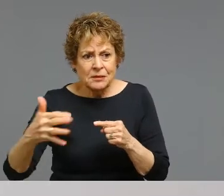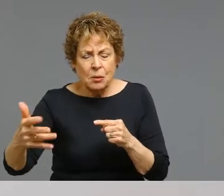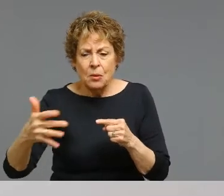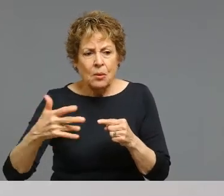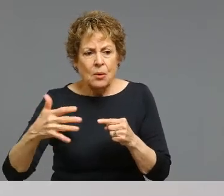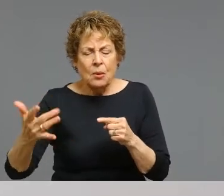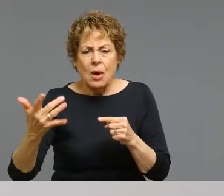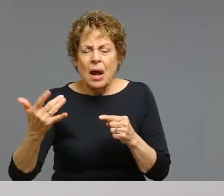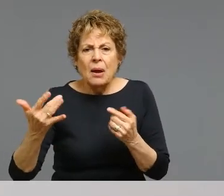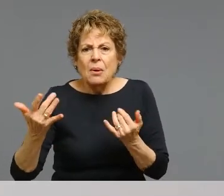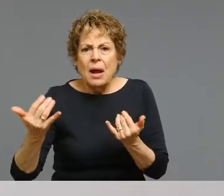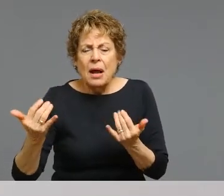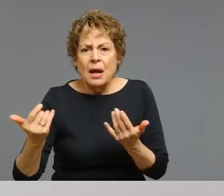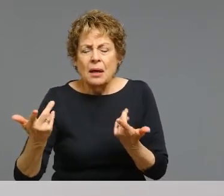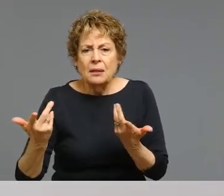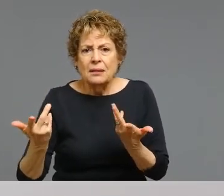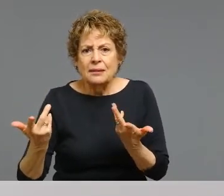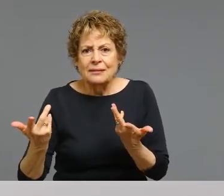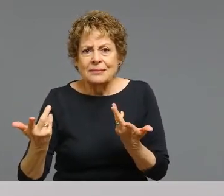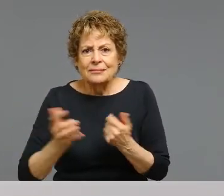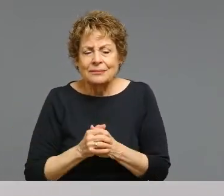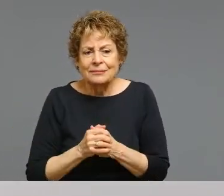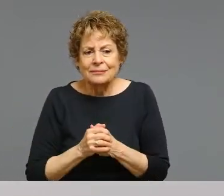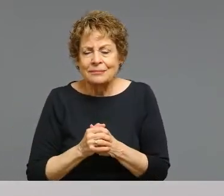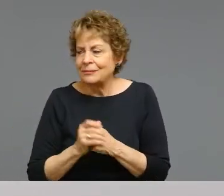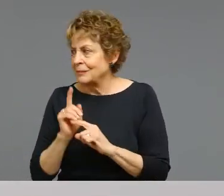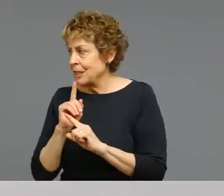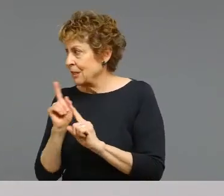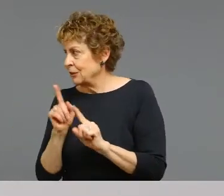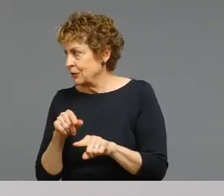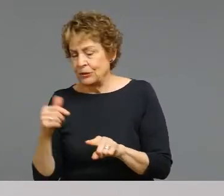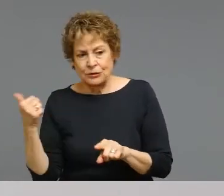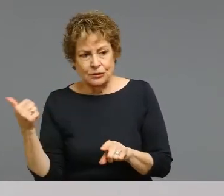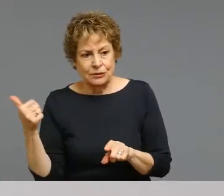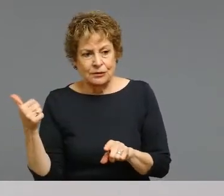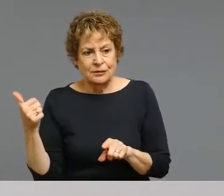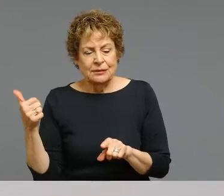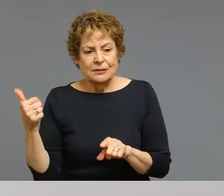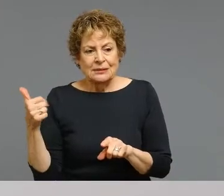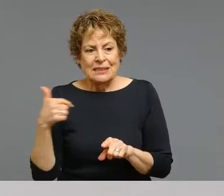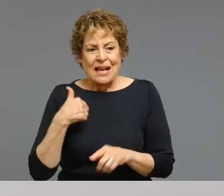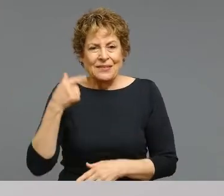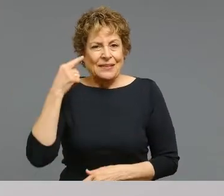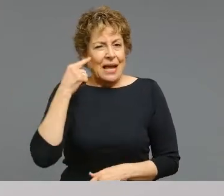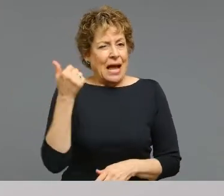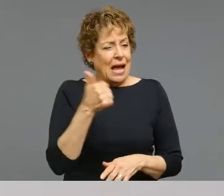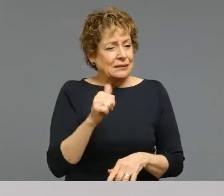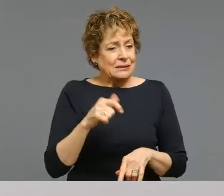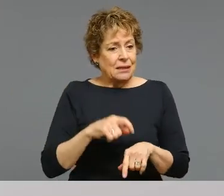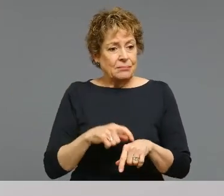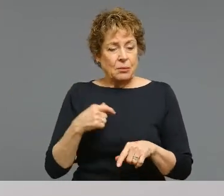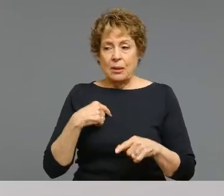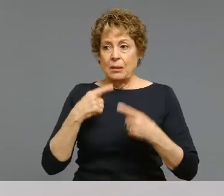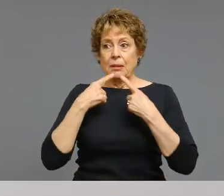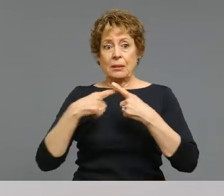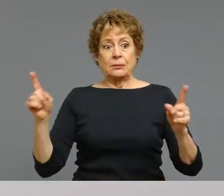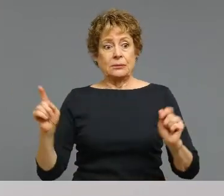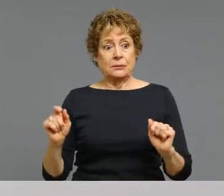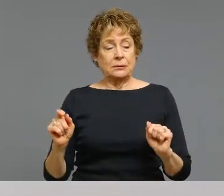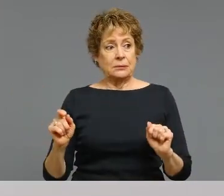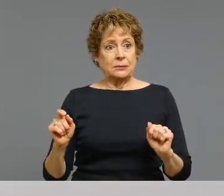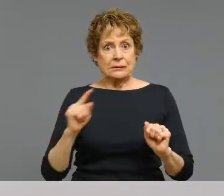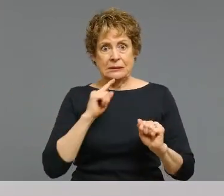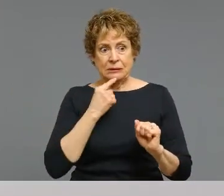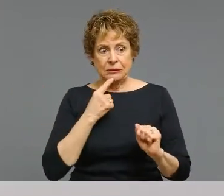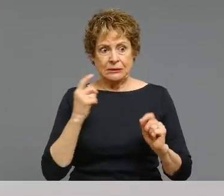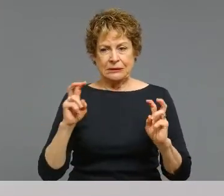an announcement that there could be a serious side effect or bad outcome, and that it's being looked at, I think everyone